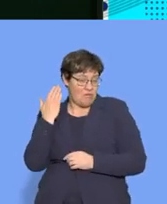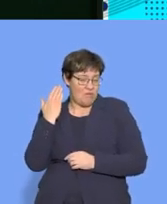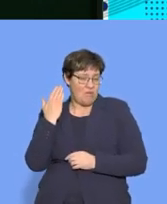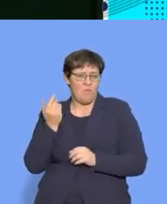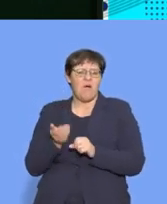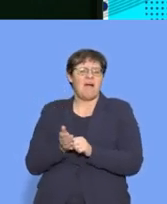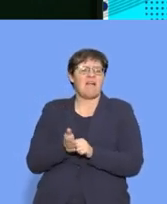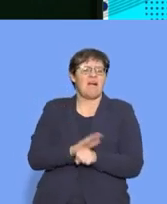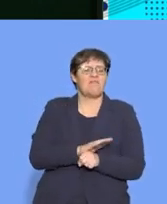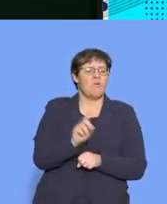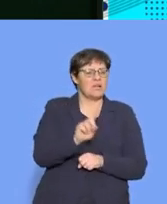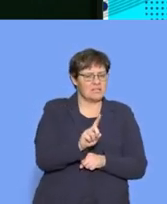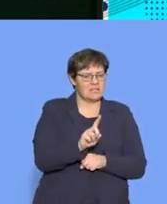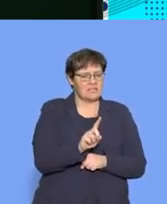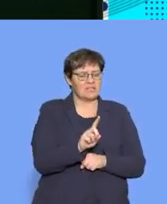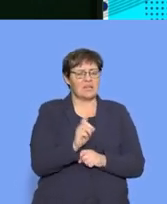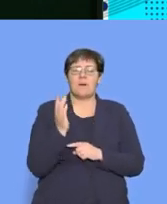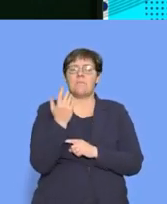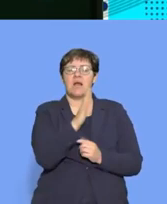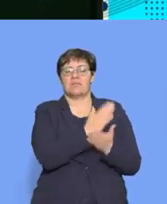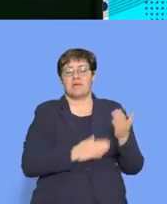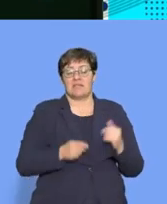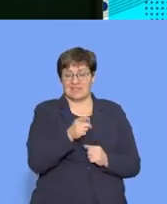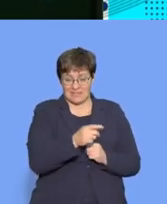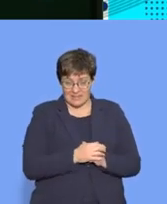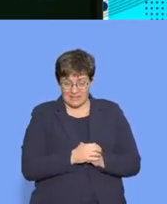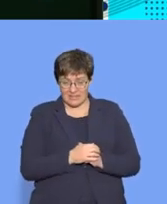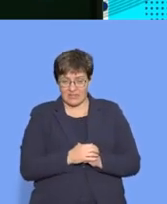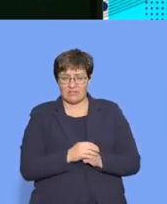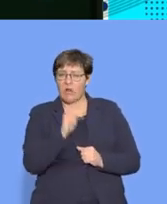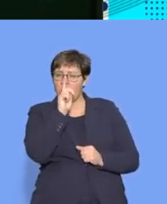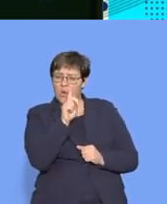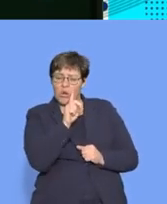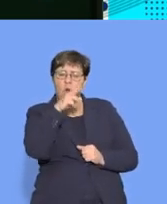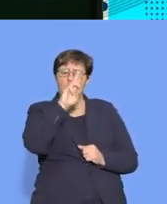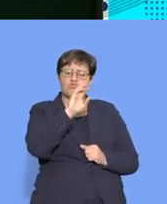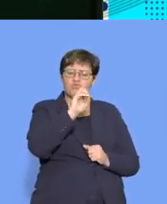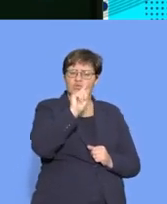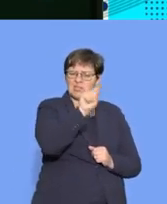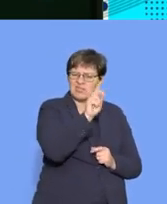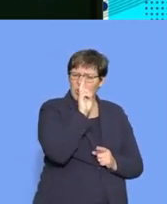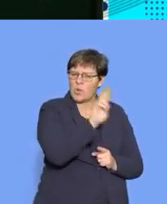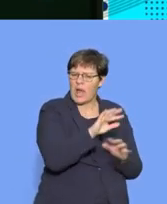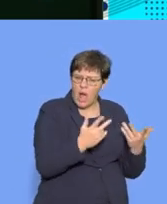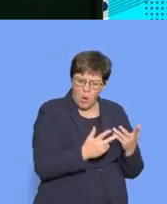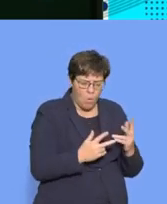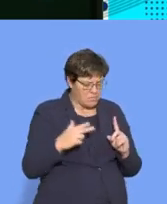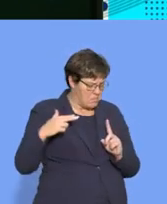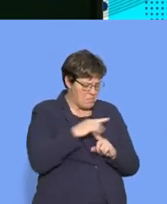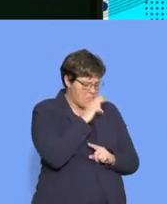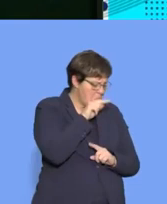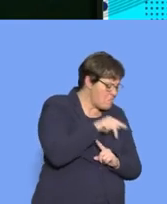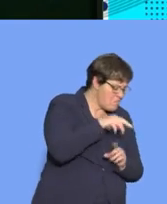Previously, we have covered parts of the plant. We've looked at what does a root look like if we cut it